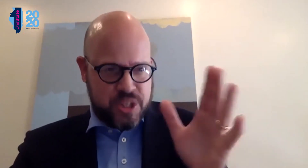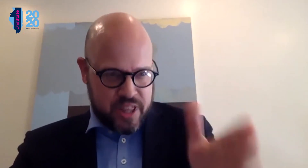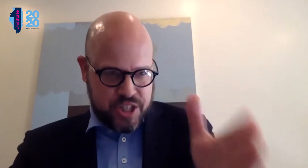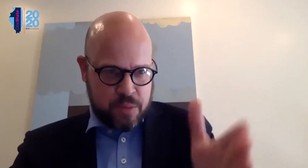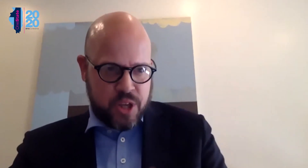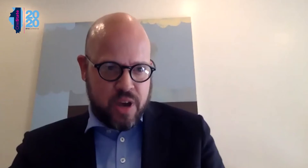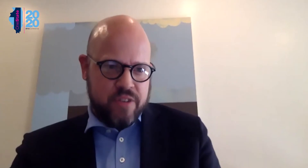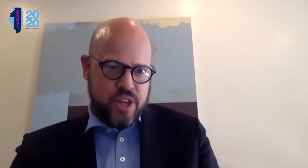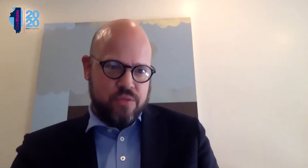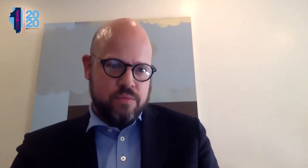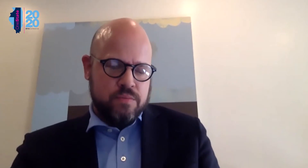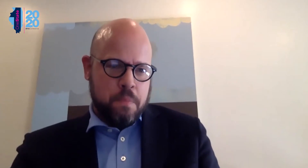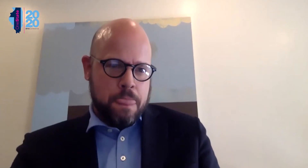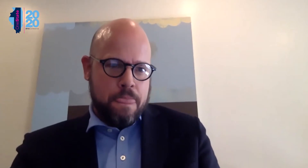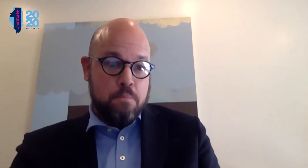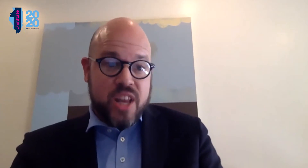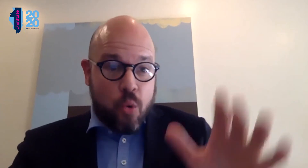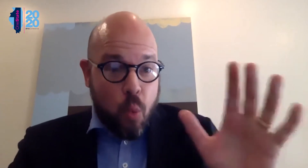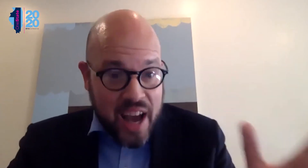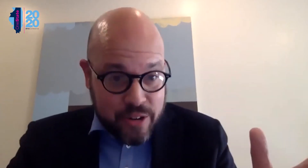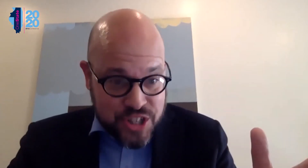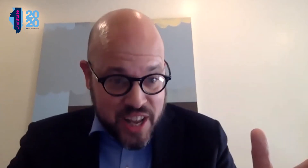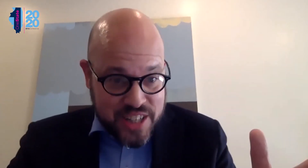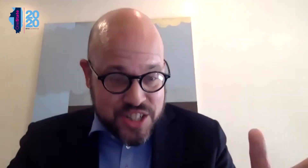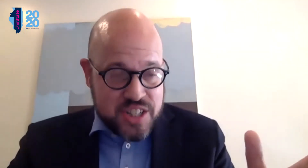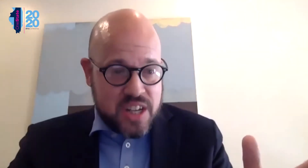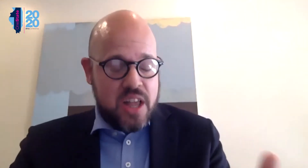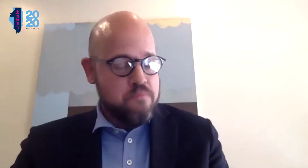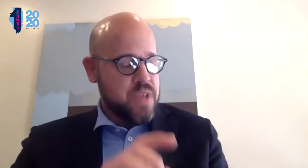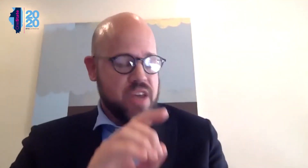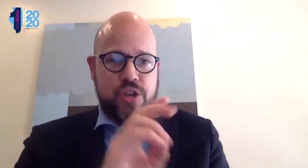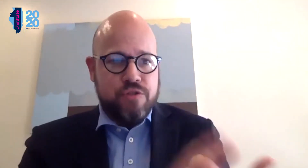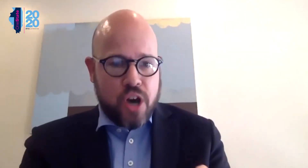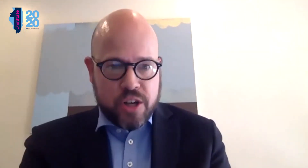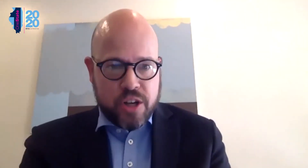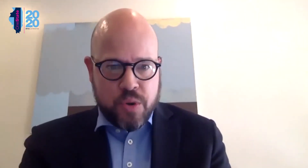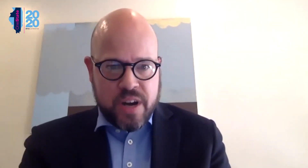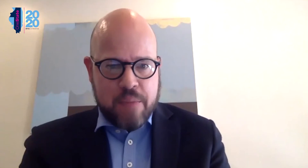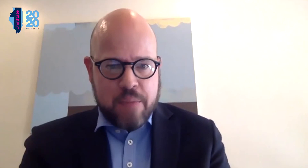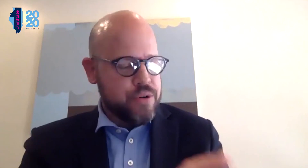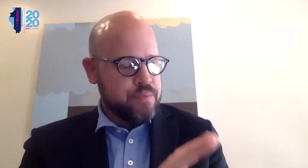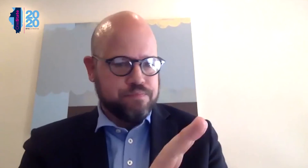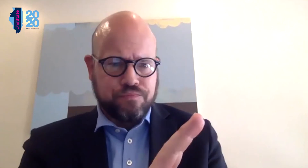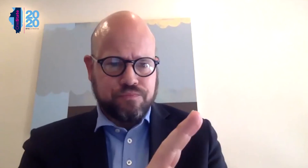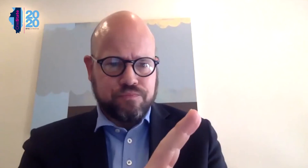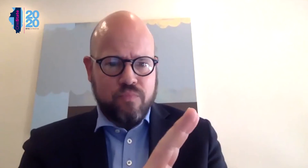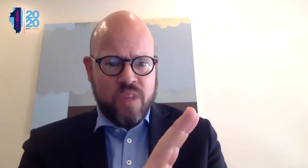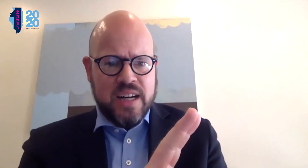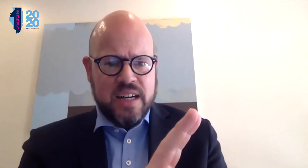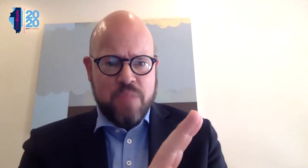literal sense, but this is something you have to do. But in a wider sense, if you've talked to a neighbor,